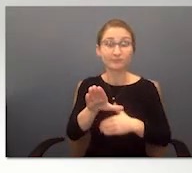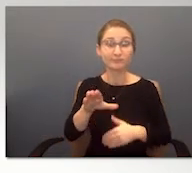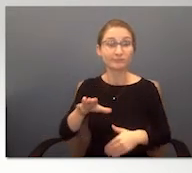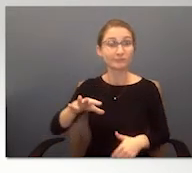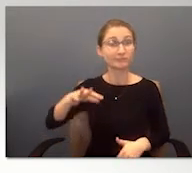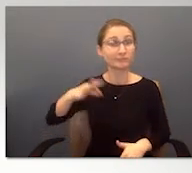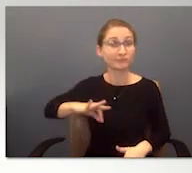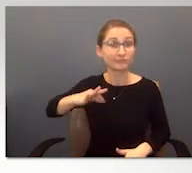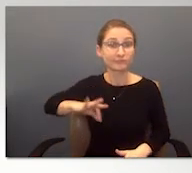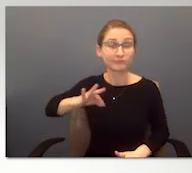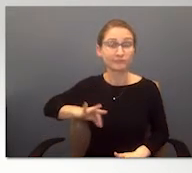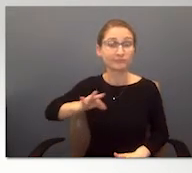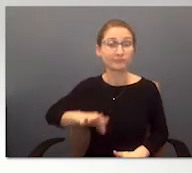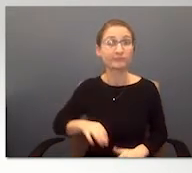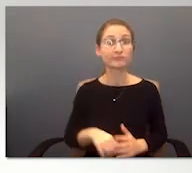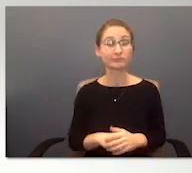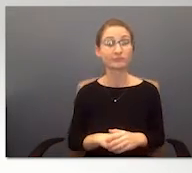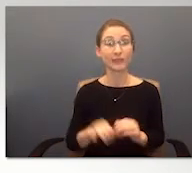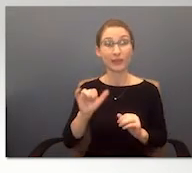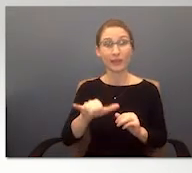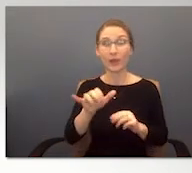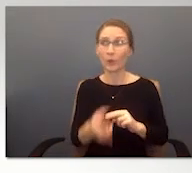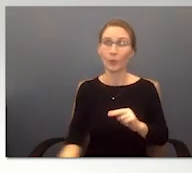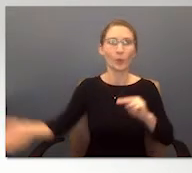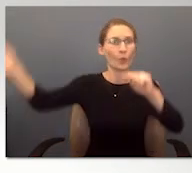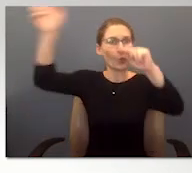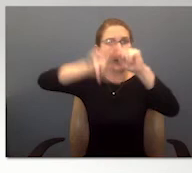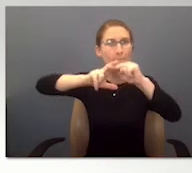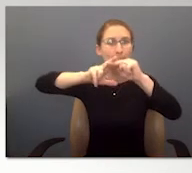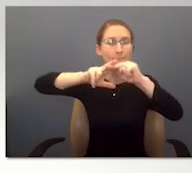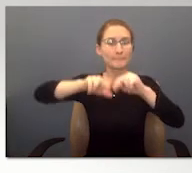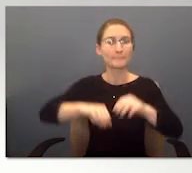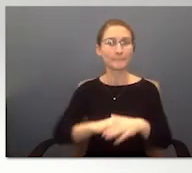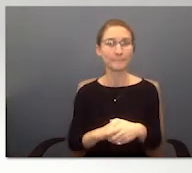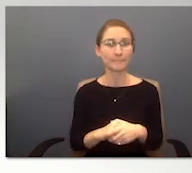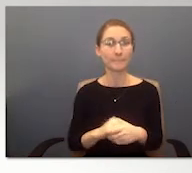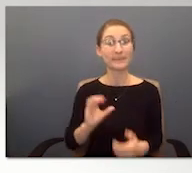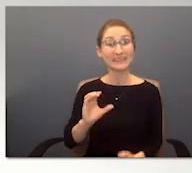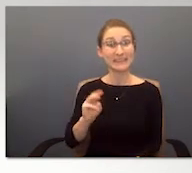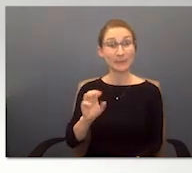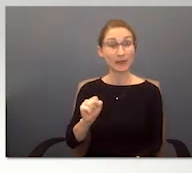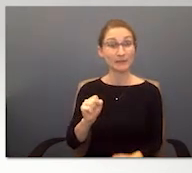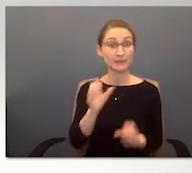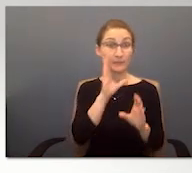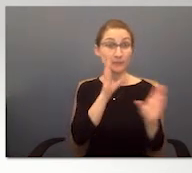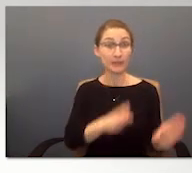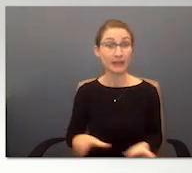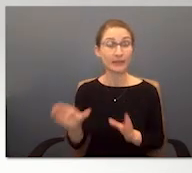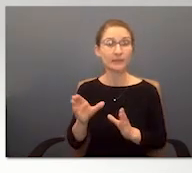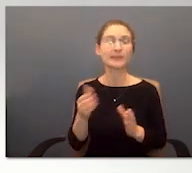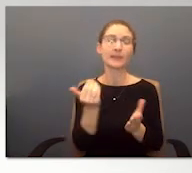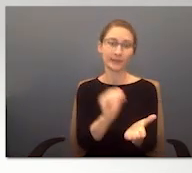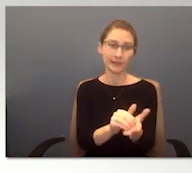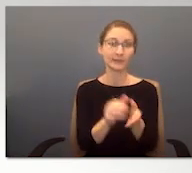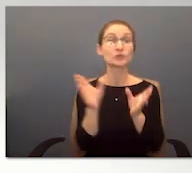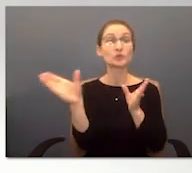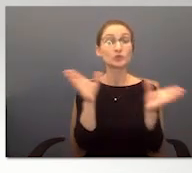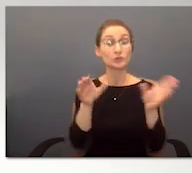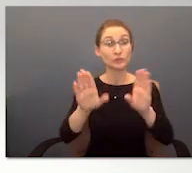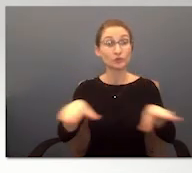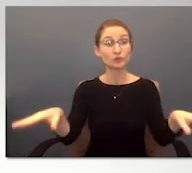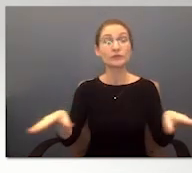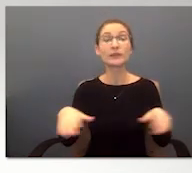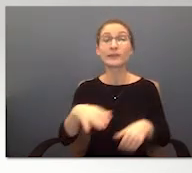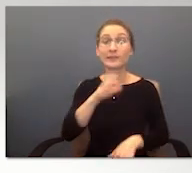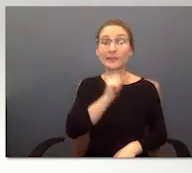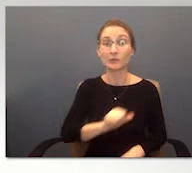ago when this information was presented before. And the CMS plan, again, serves children and